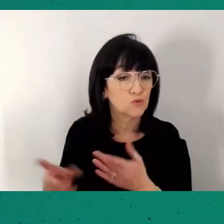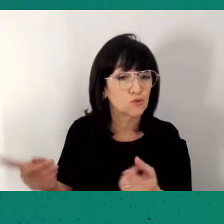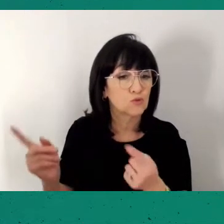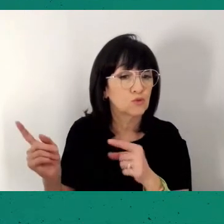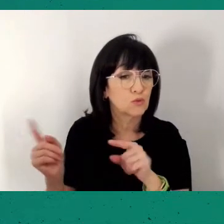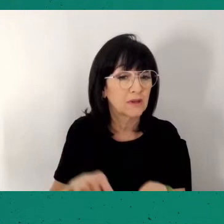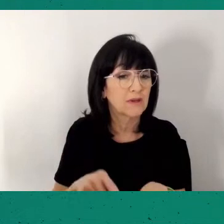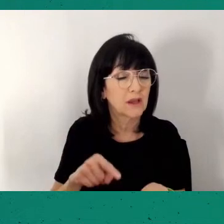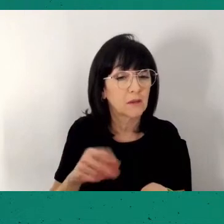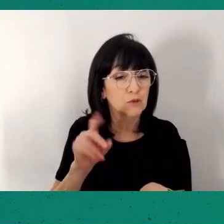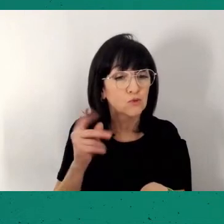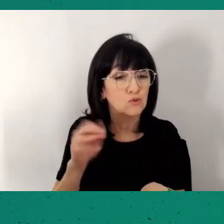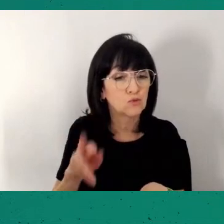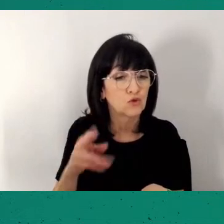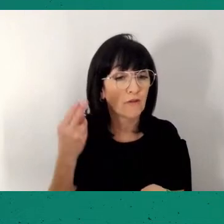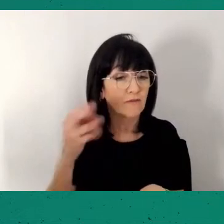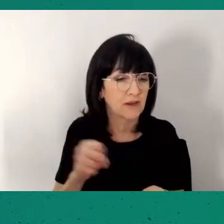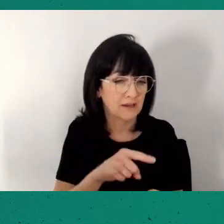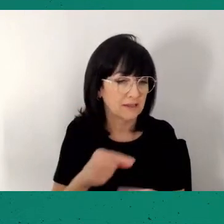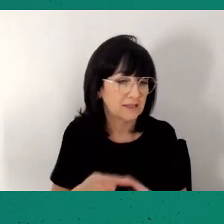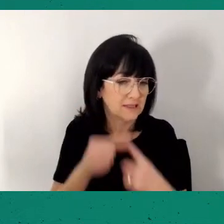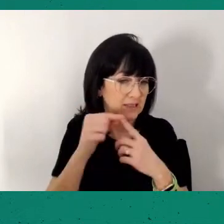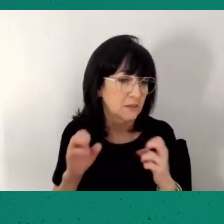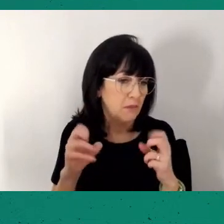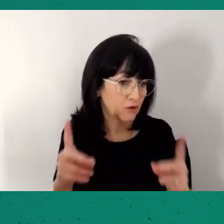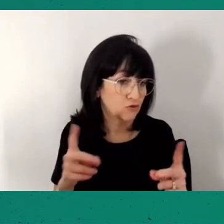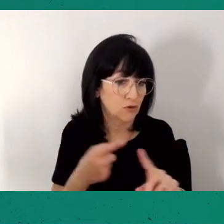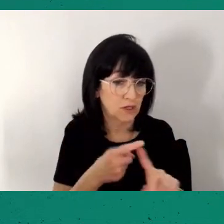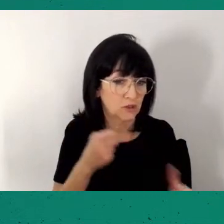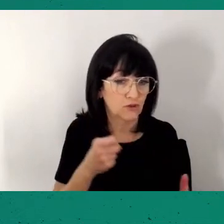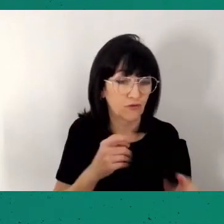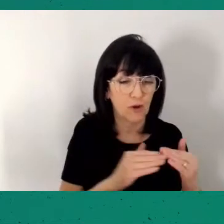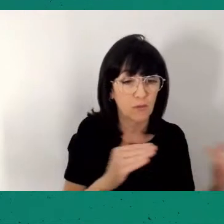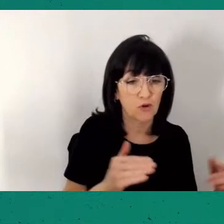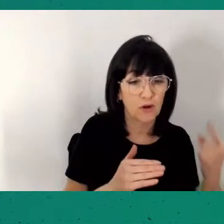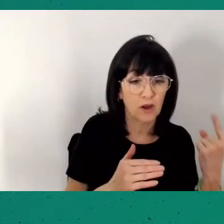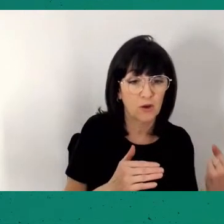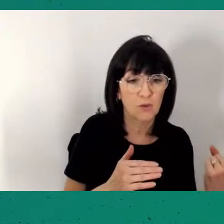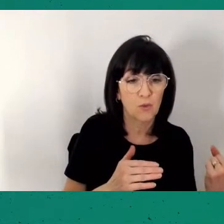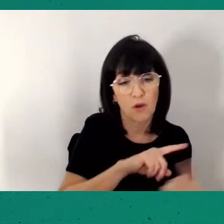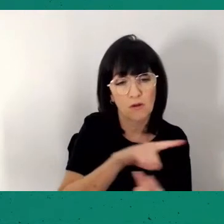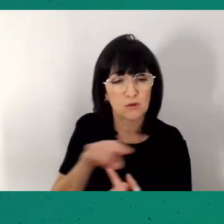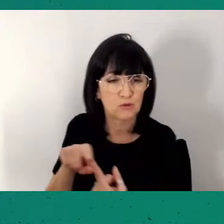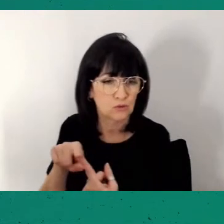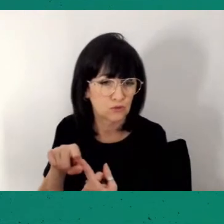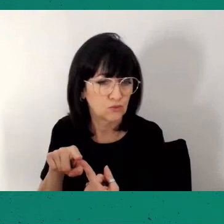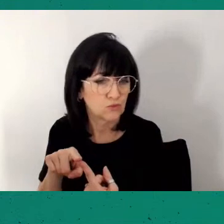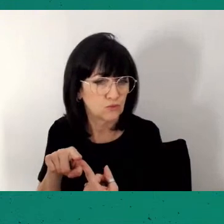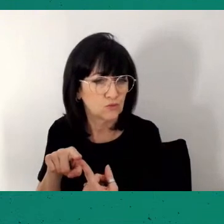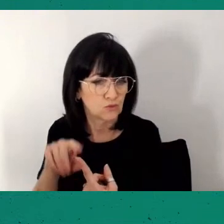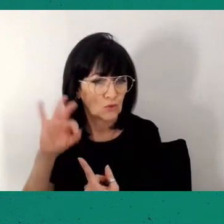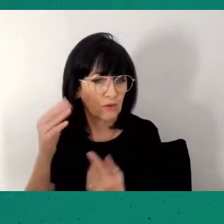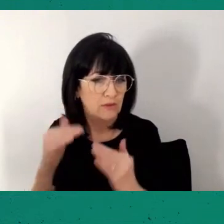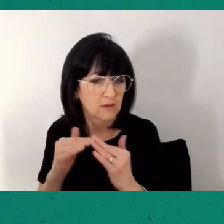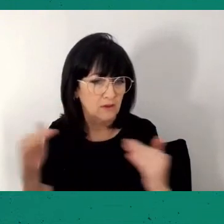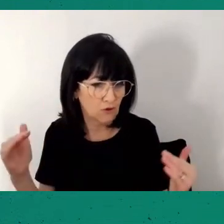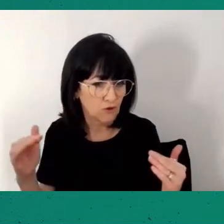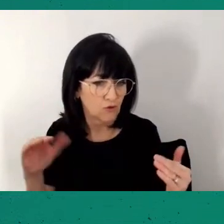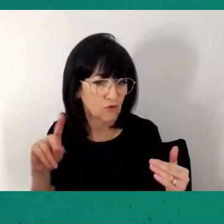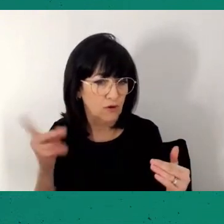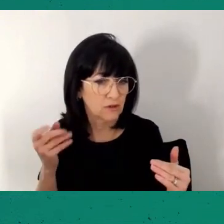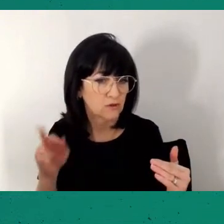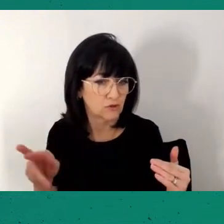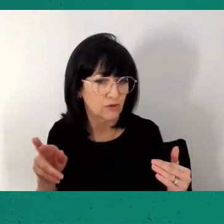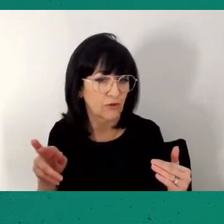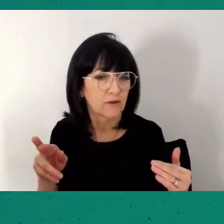School, had been in special ed from grade 1 until he came to 9th grade at Dover. And I was his